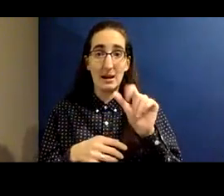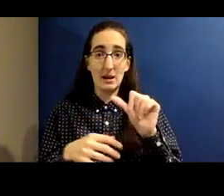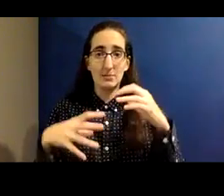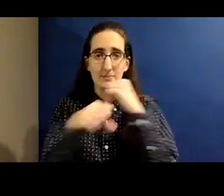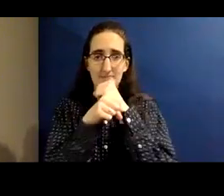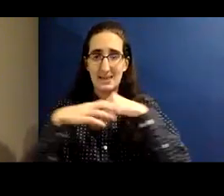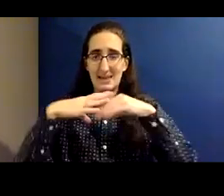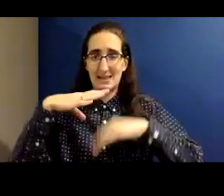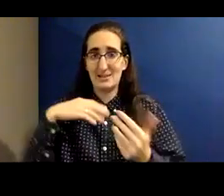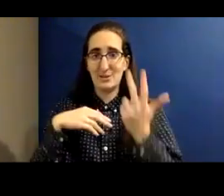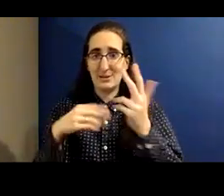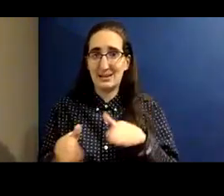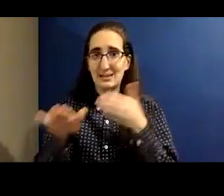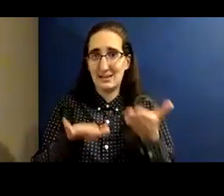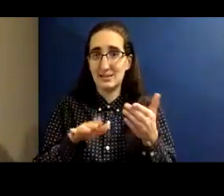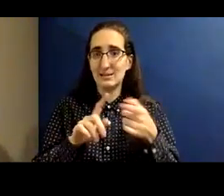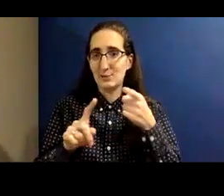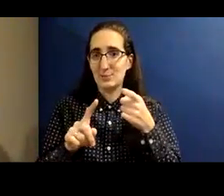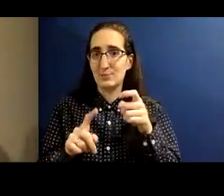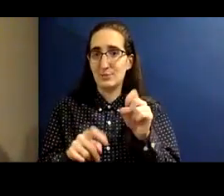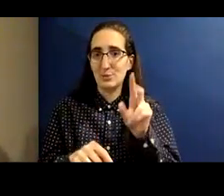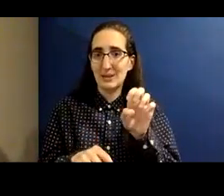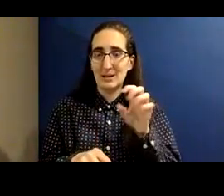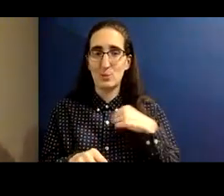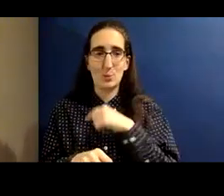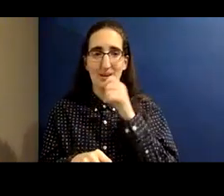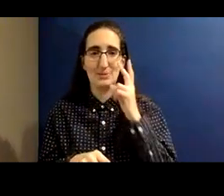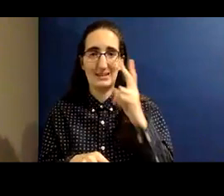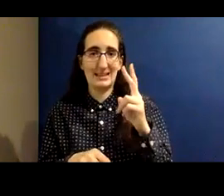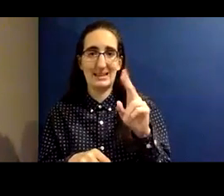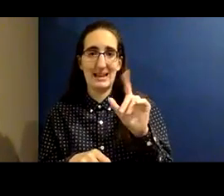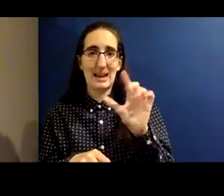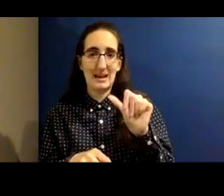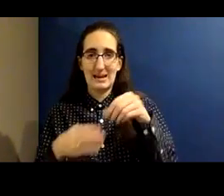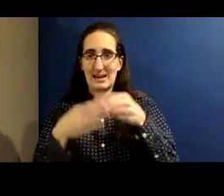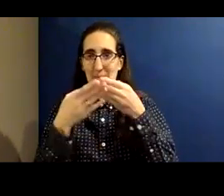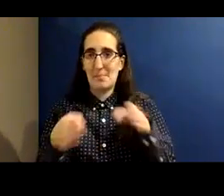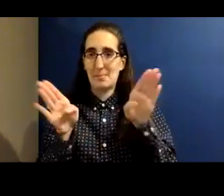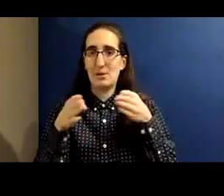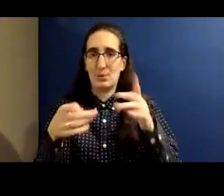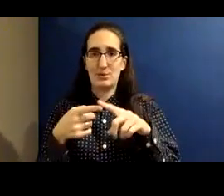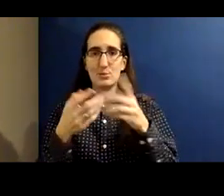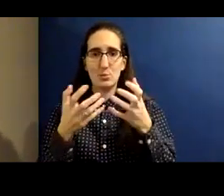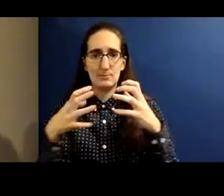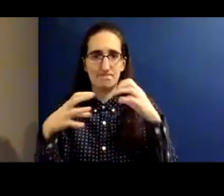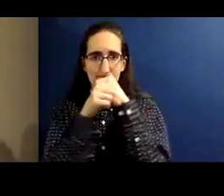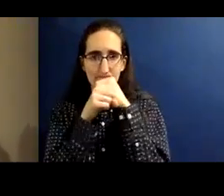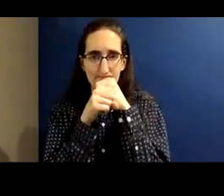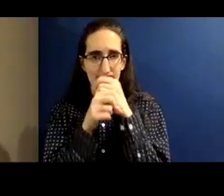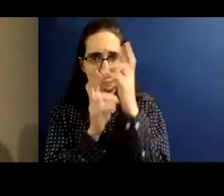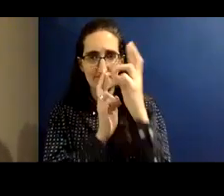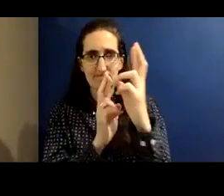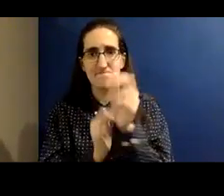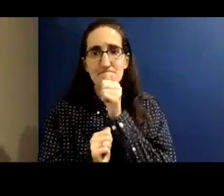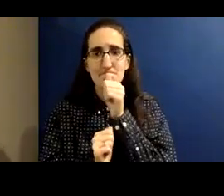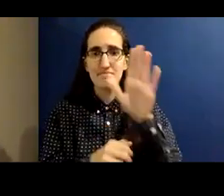than 3 deaths by suicide, we don't see that data in a public-facing way to maintain people's confidentiality and privacy.